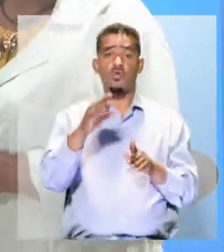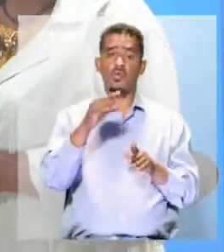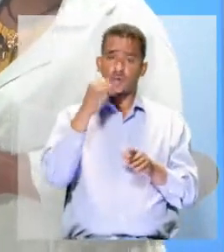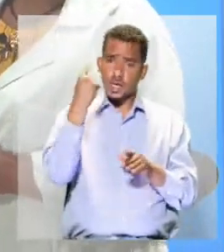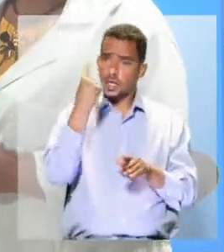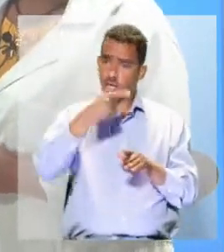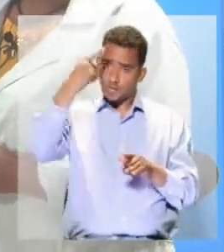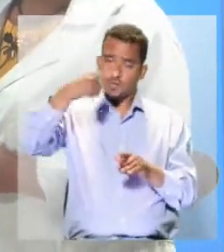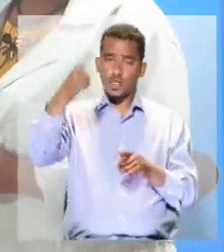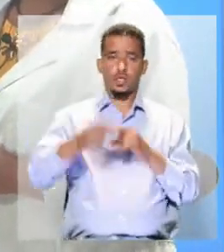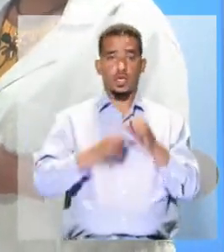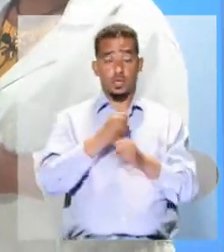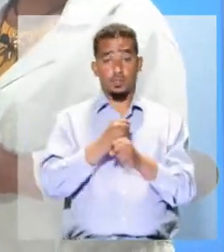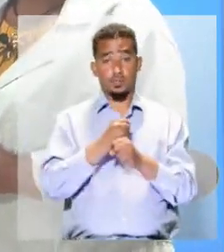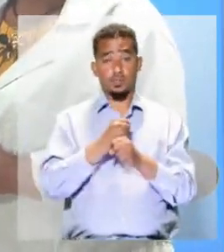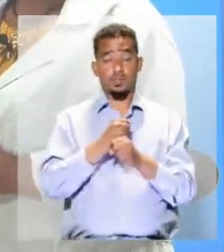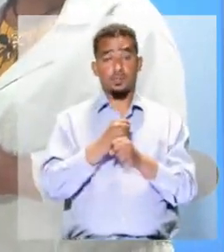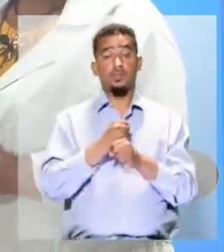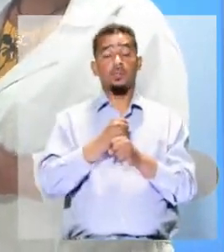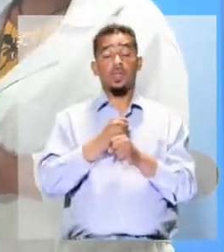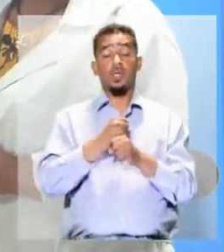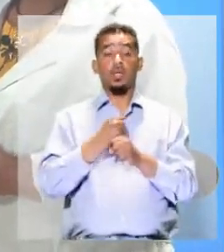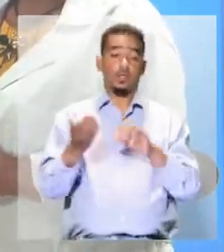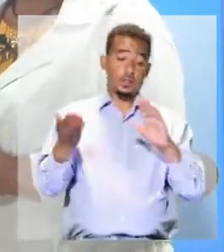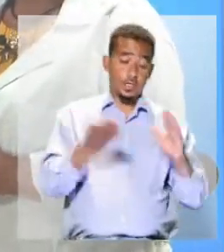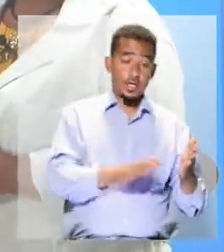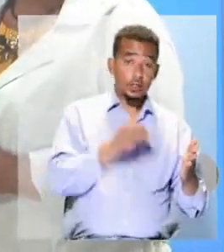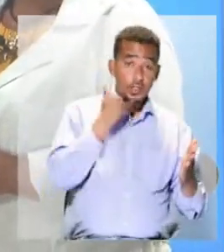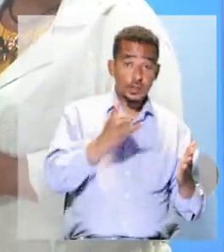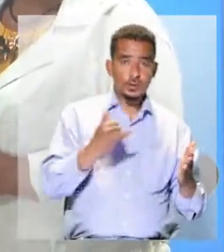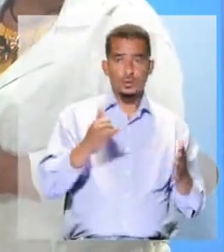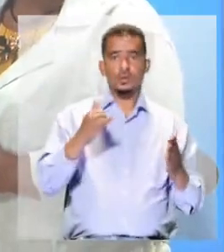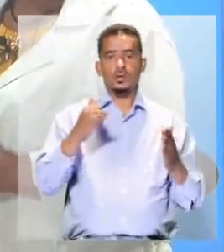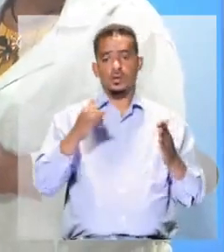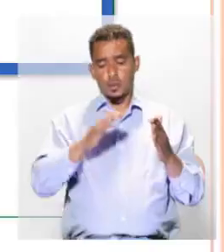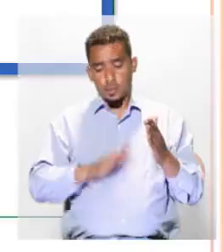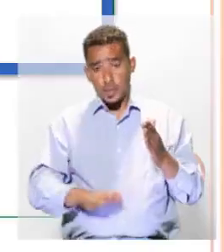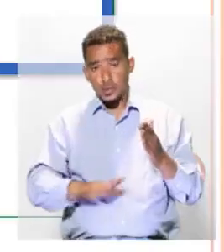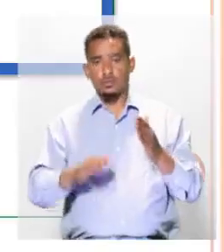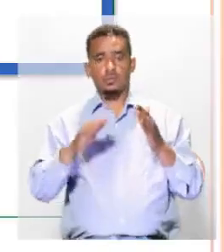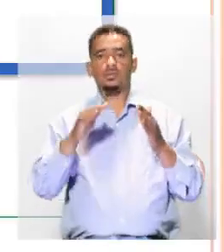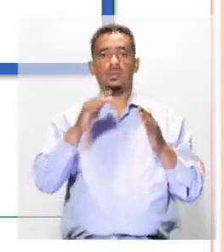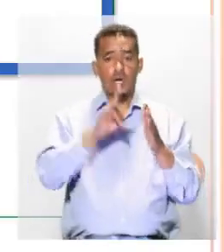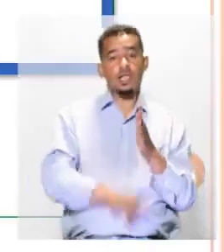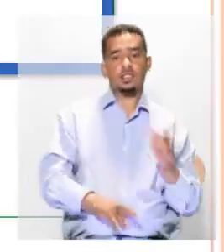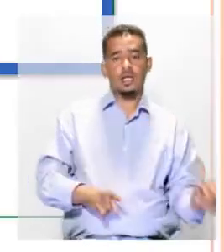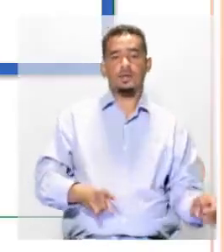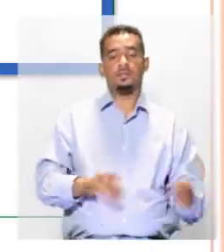year. So the days rate is less than the crude birth rate. Let us